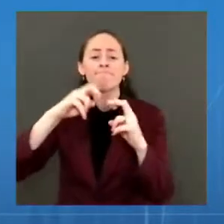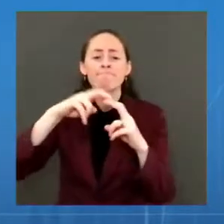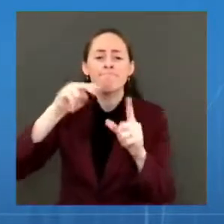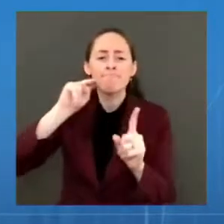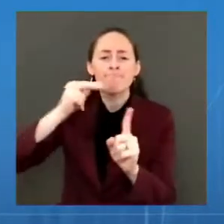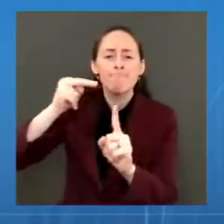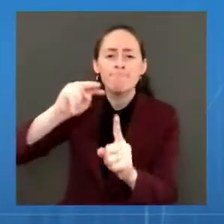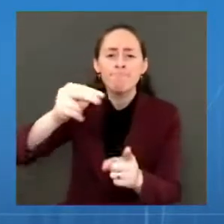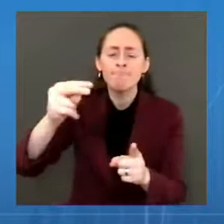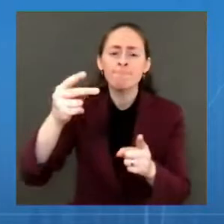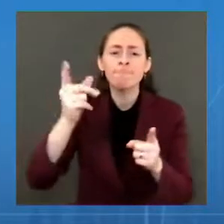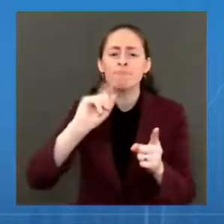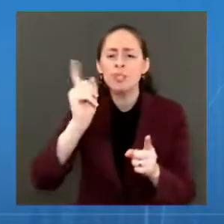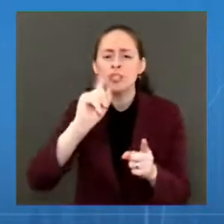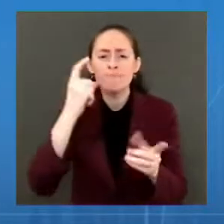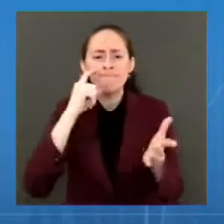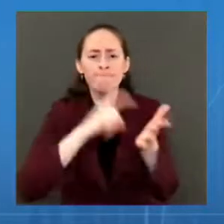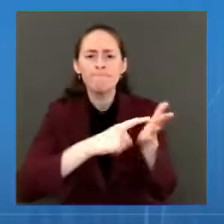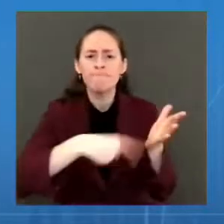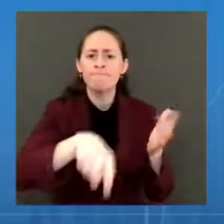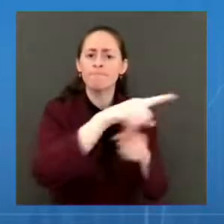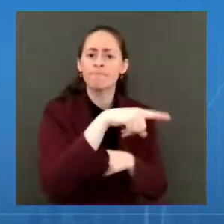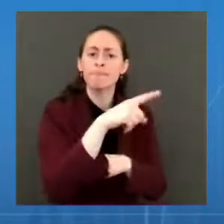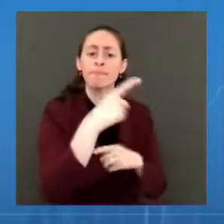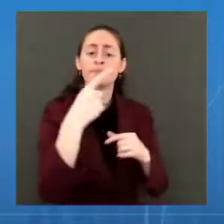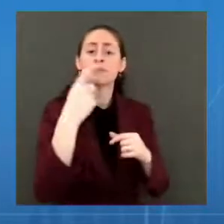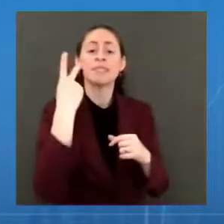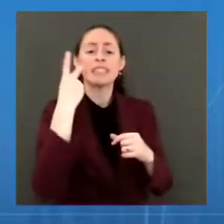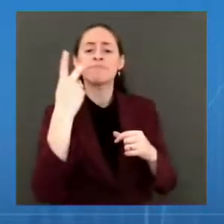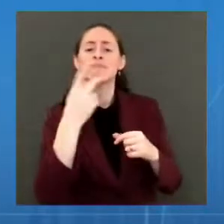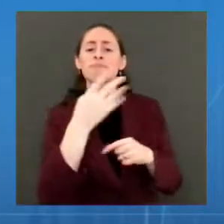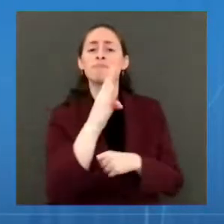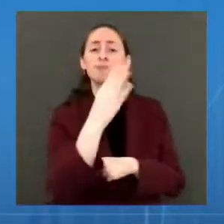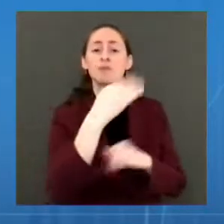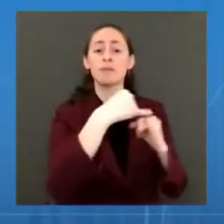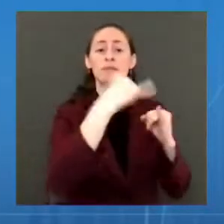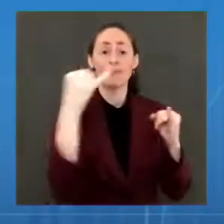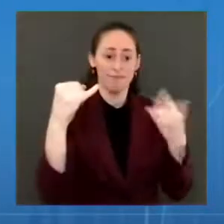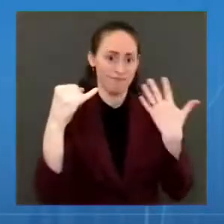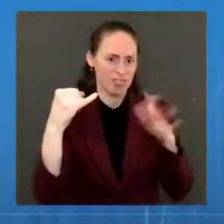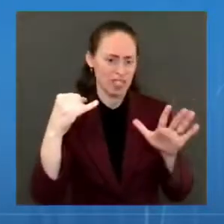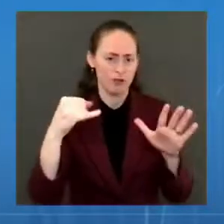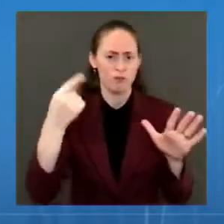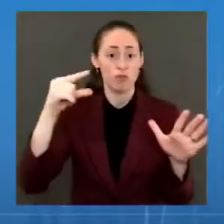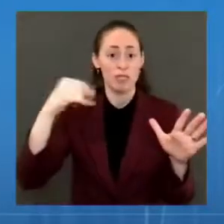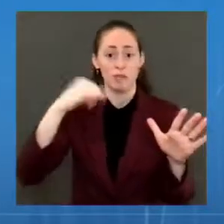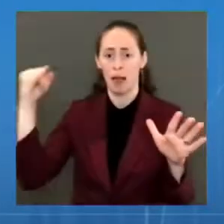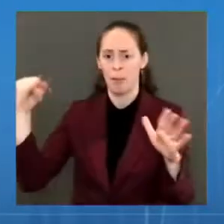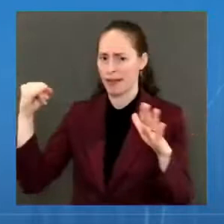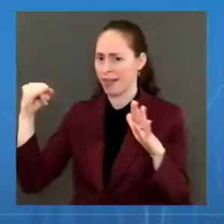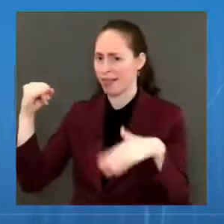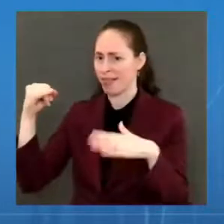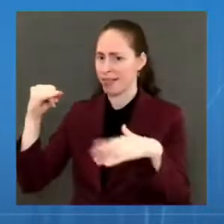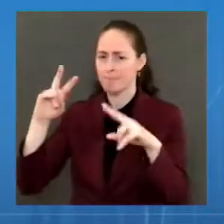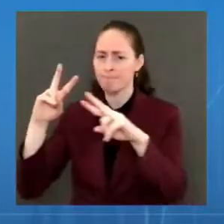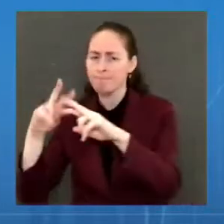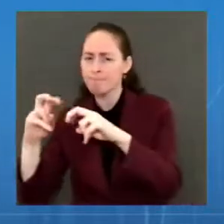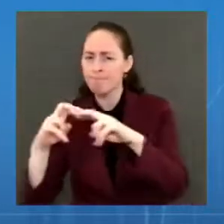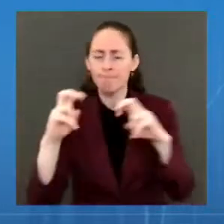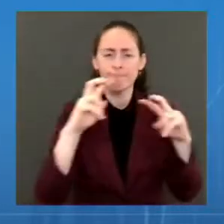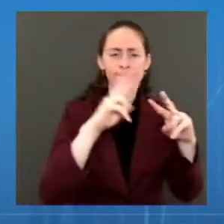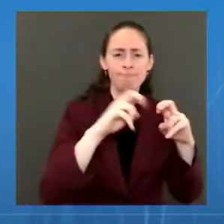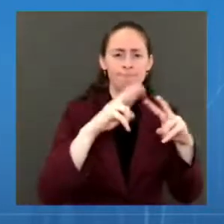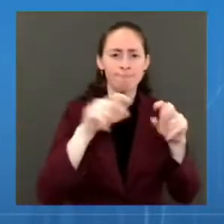green line among the vaccinated through September 25th. The downtick in hospitalizations of the blue line is because